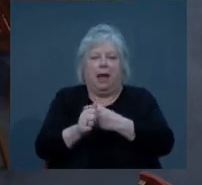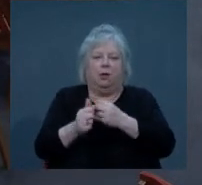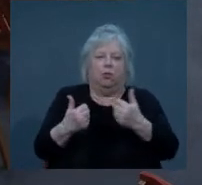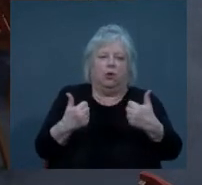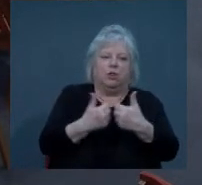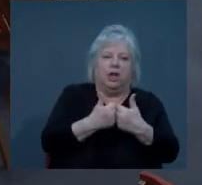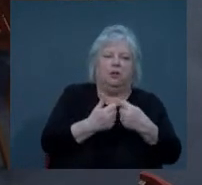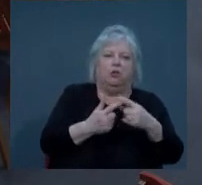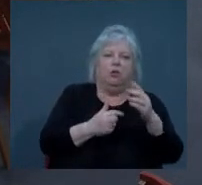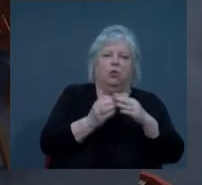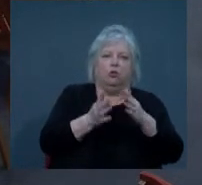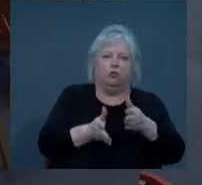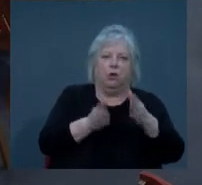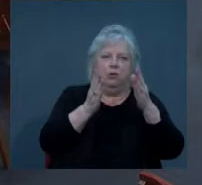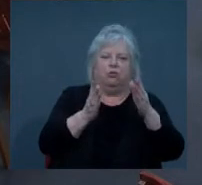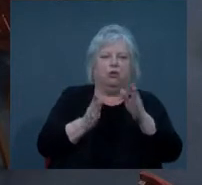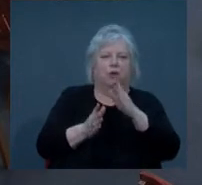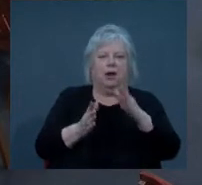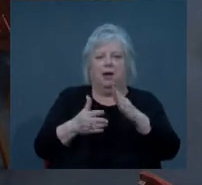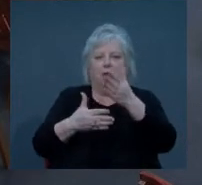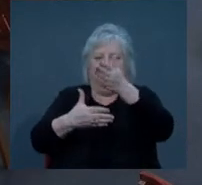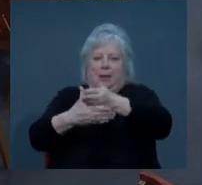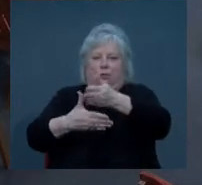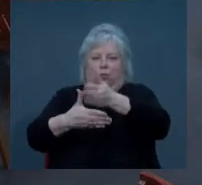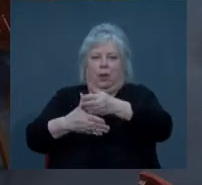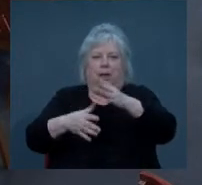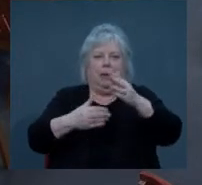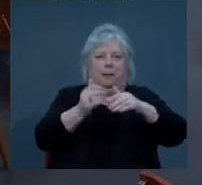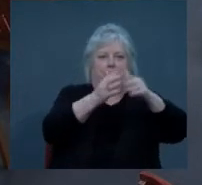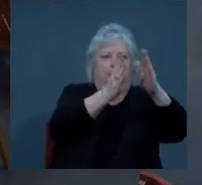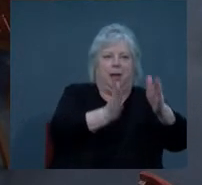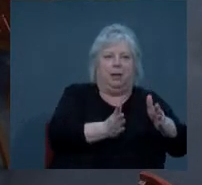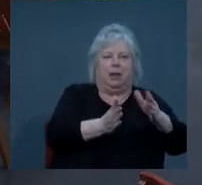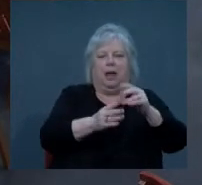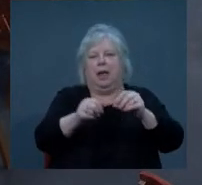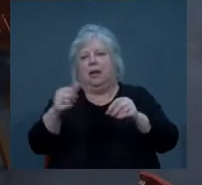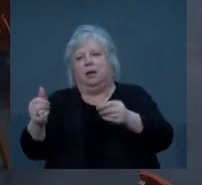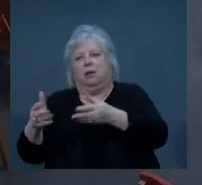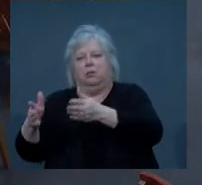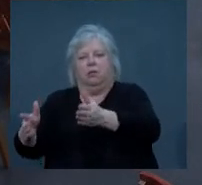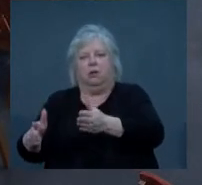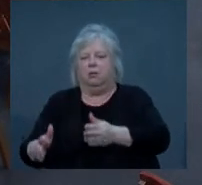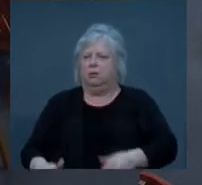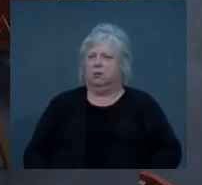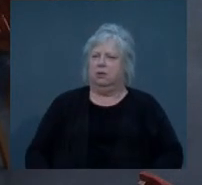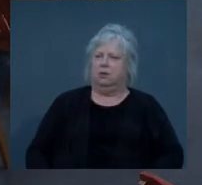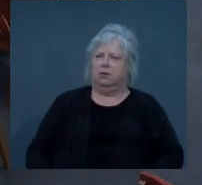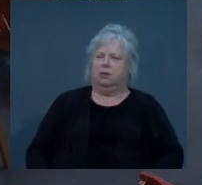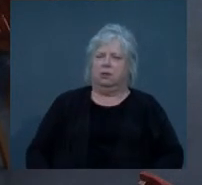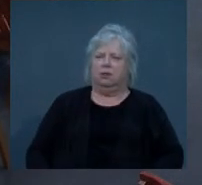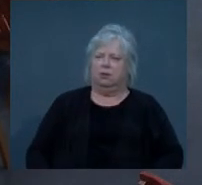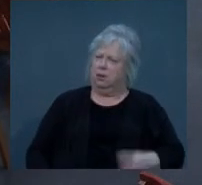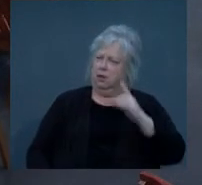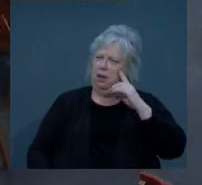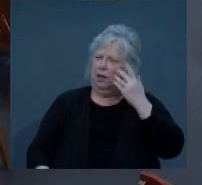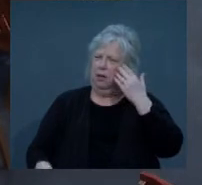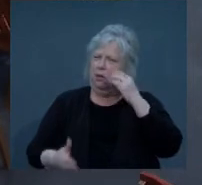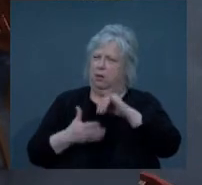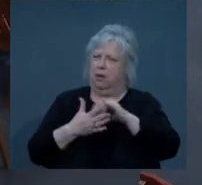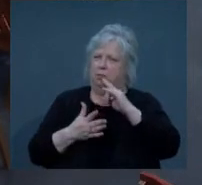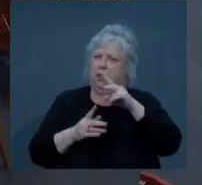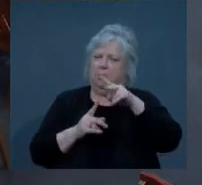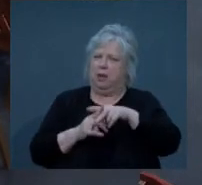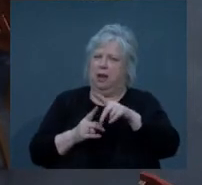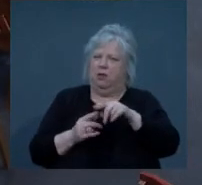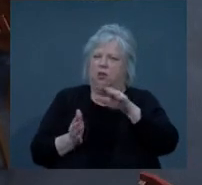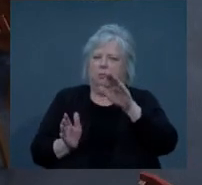adjacent to a structure, never between the building and an abutting street. And I think I know what that was really to apply to